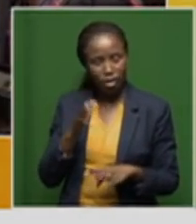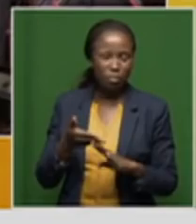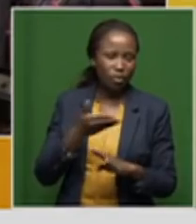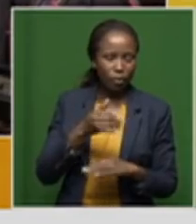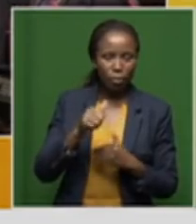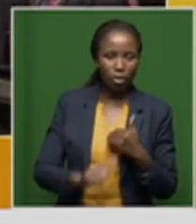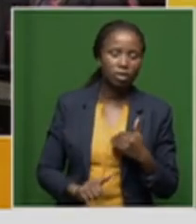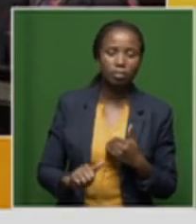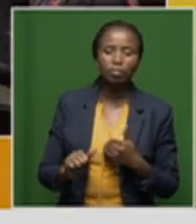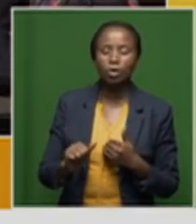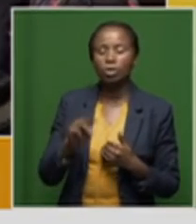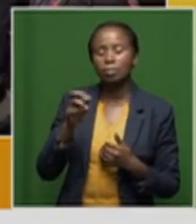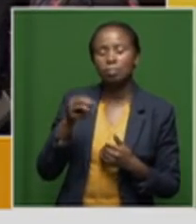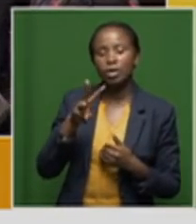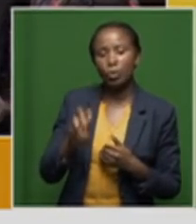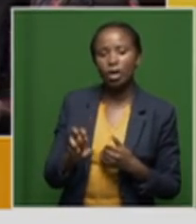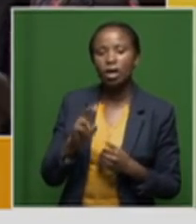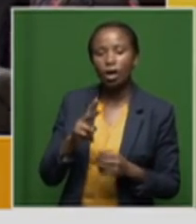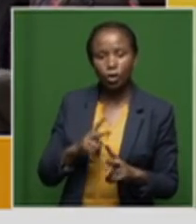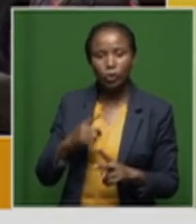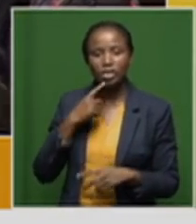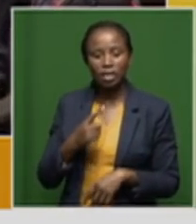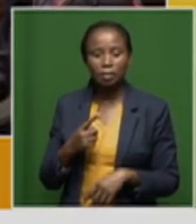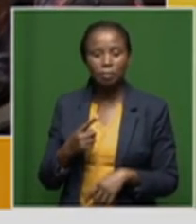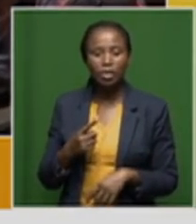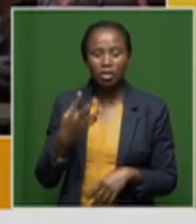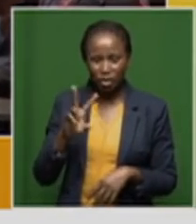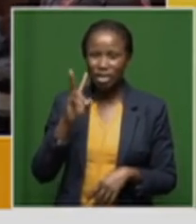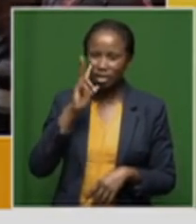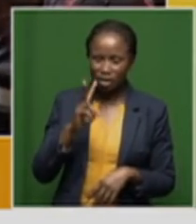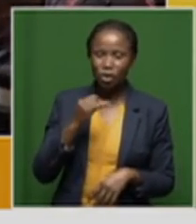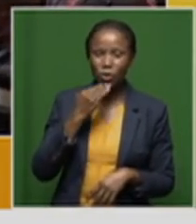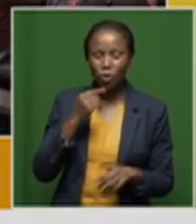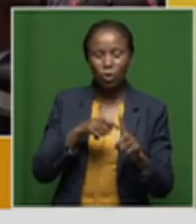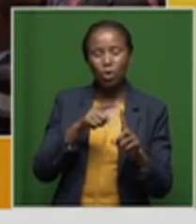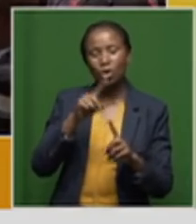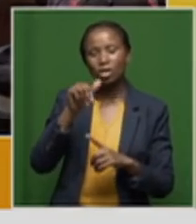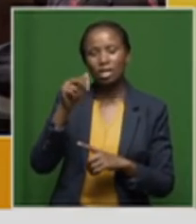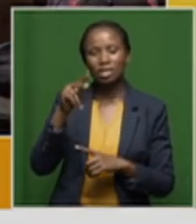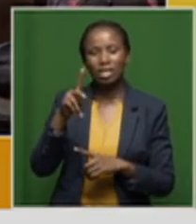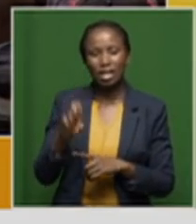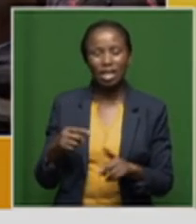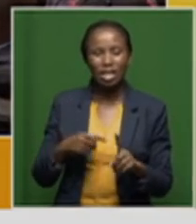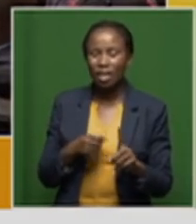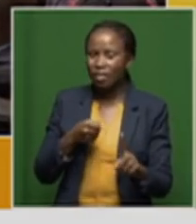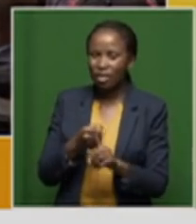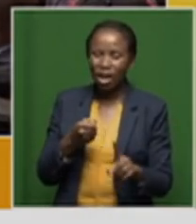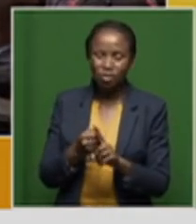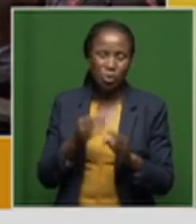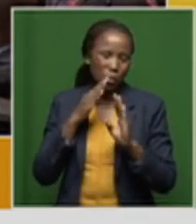here, Simpiwe Makane, will also attest to the fact that we've seen Zandile Kumete, who has not been fighting, who has not